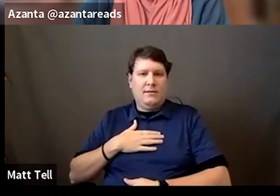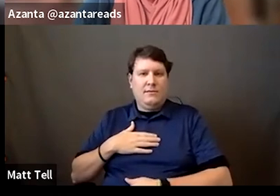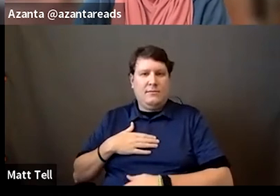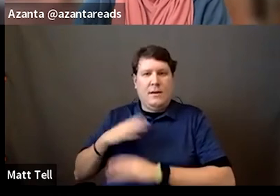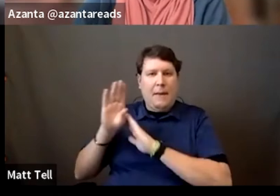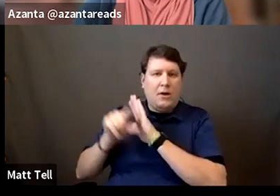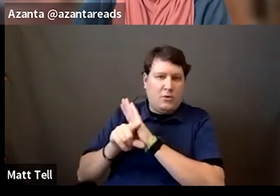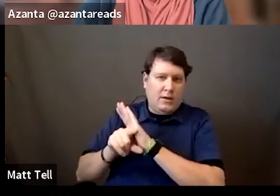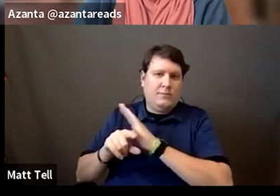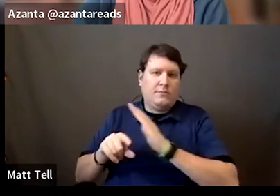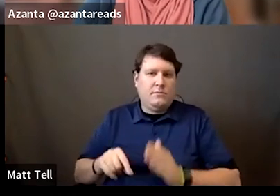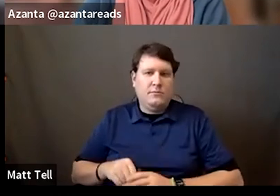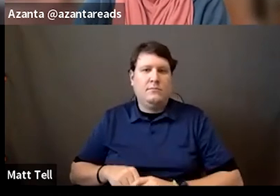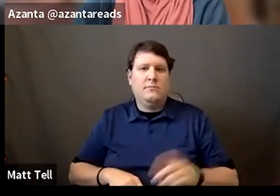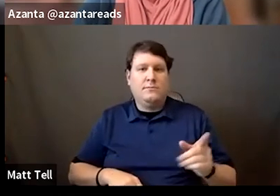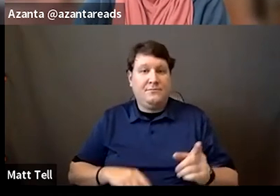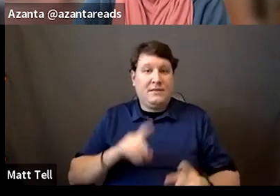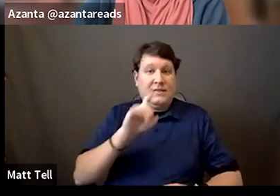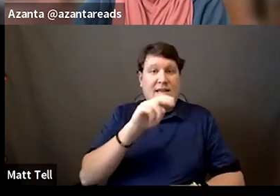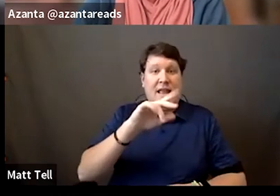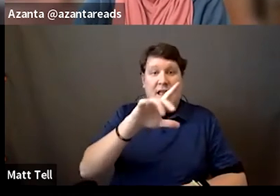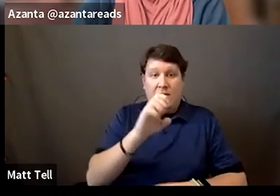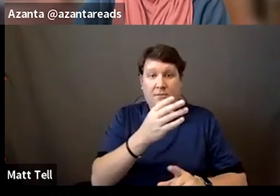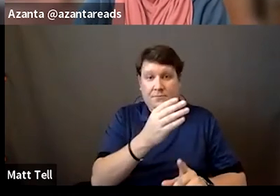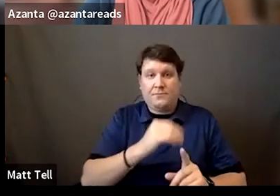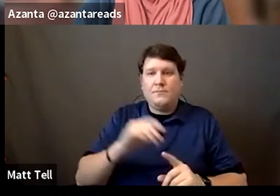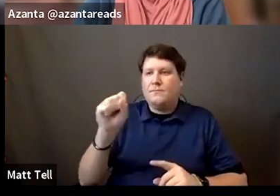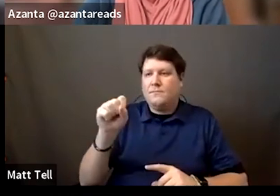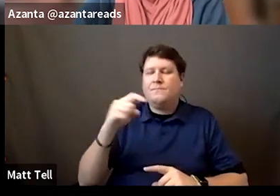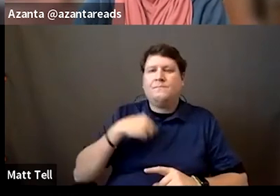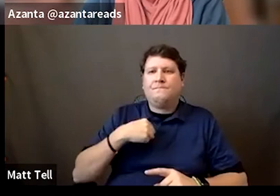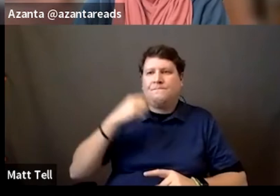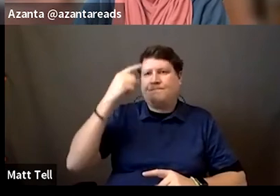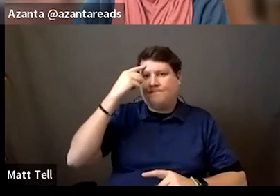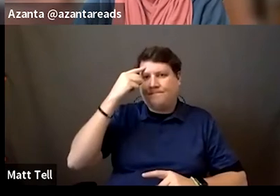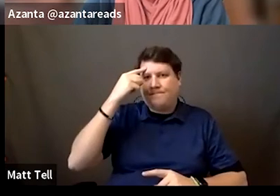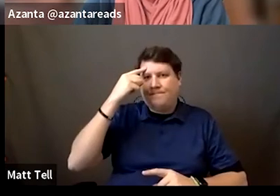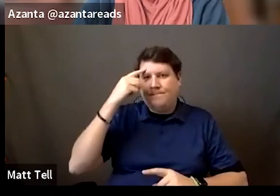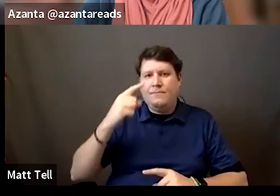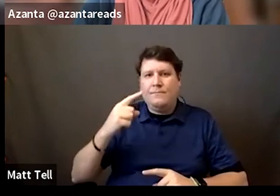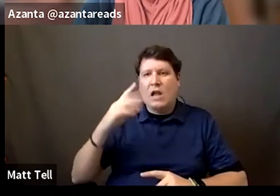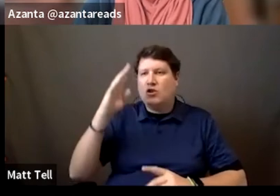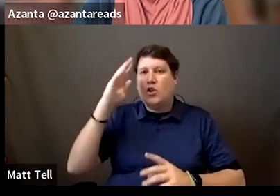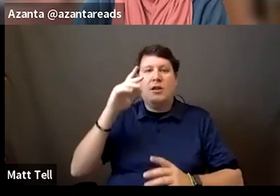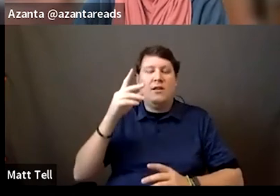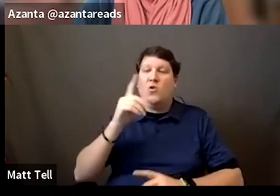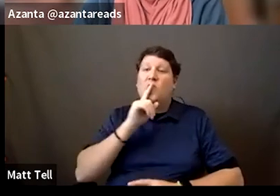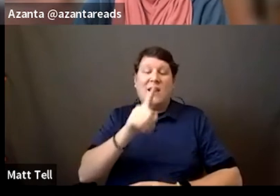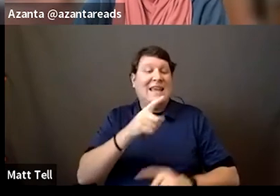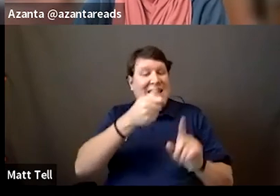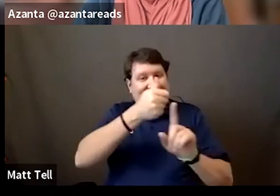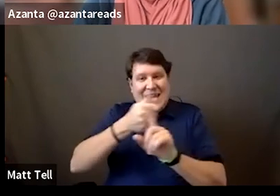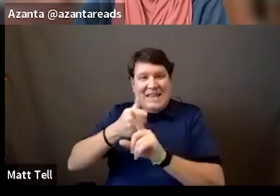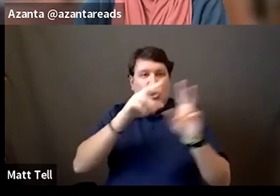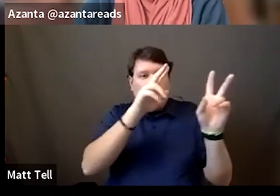So, you know, yeah, go ahead. I think there's a creator on Book Talk for every genre or niche. And I think it's just